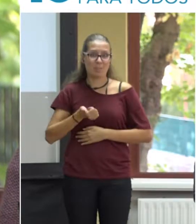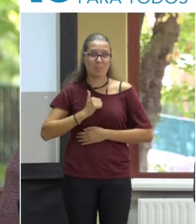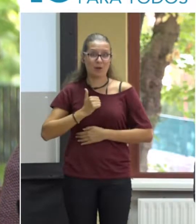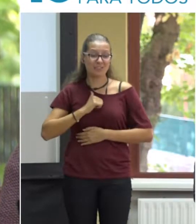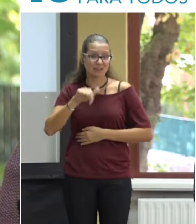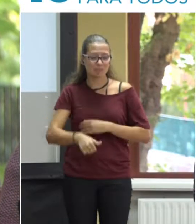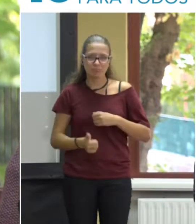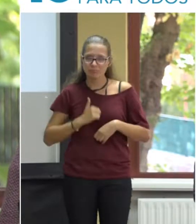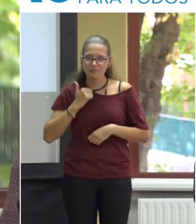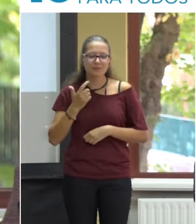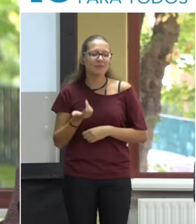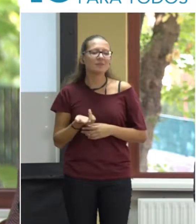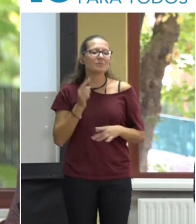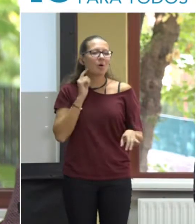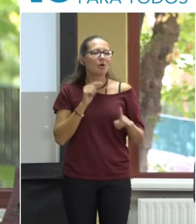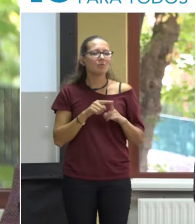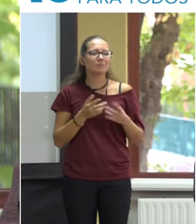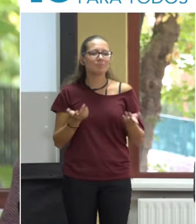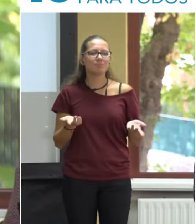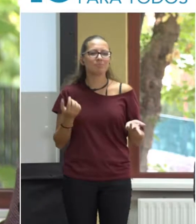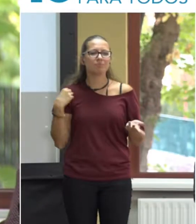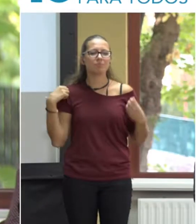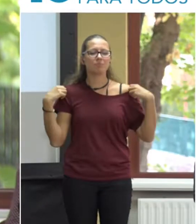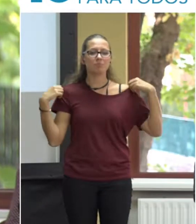I'd like to use this opportunity to